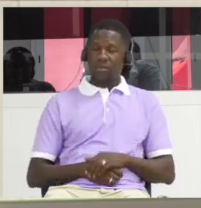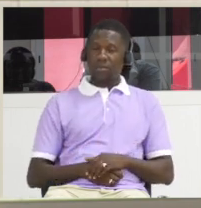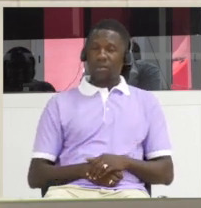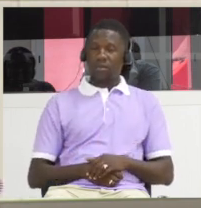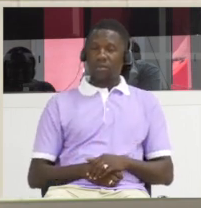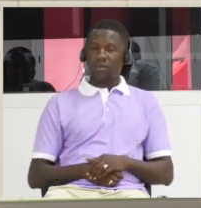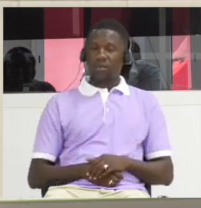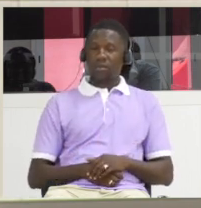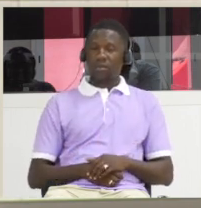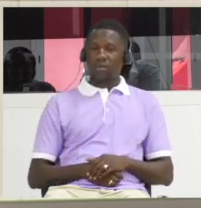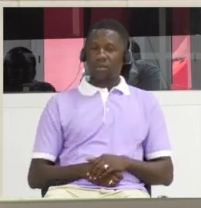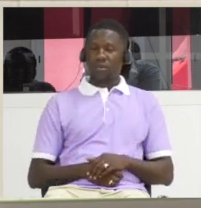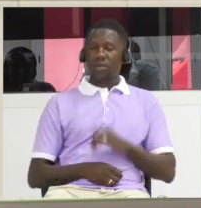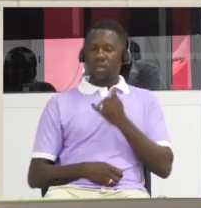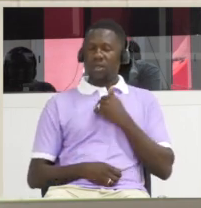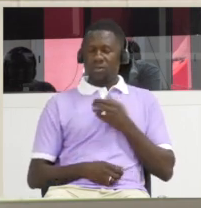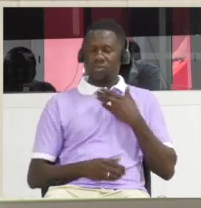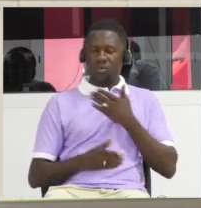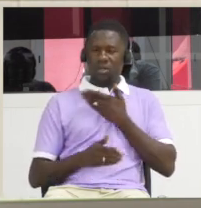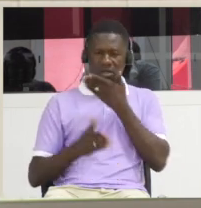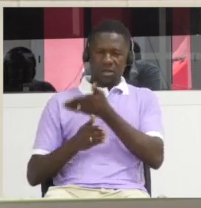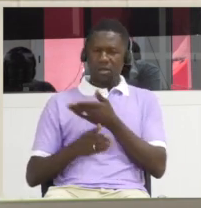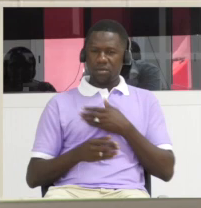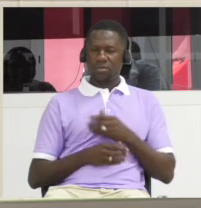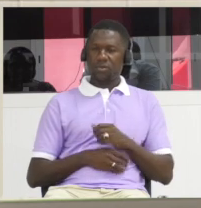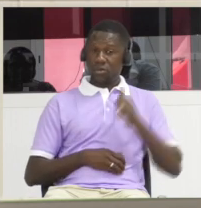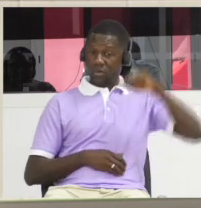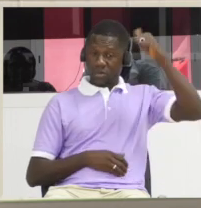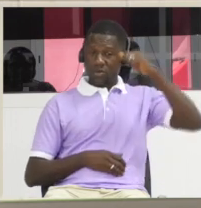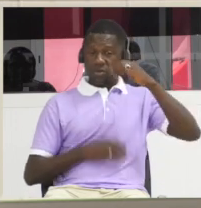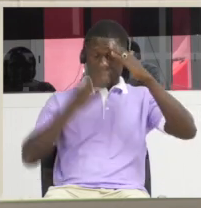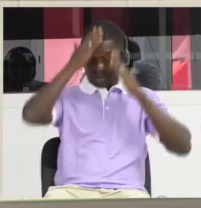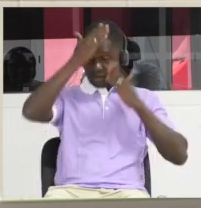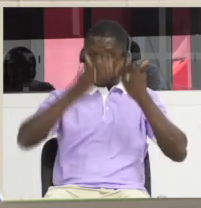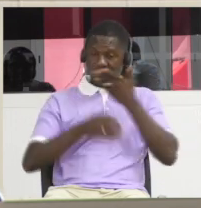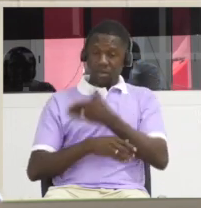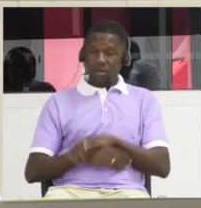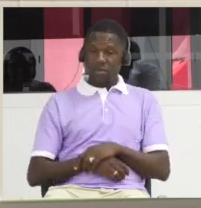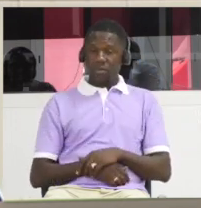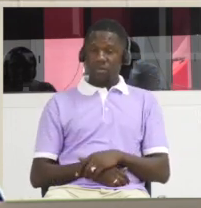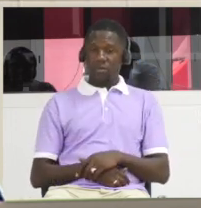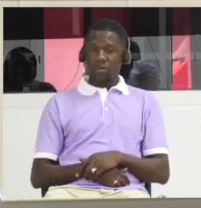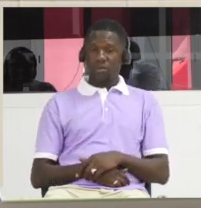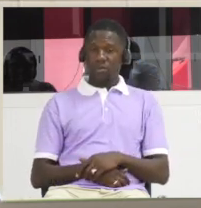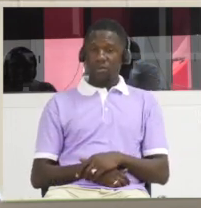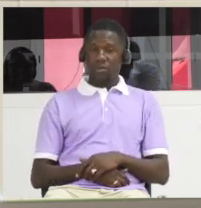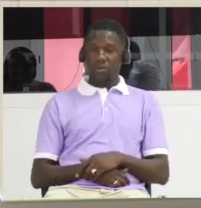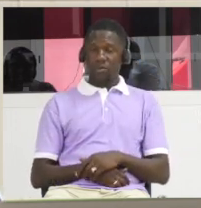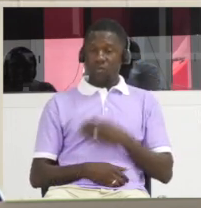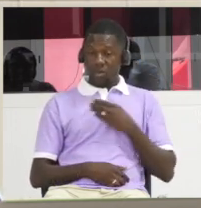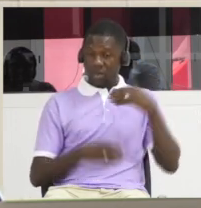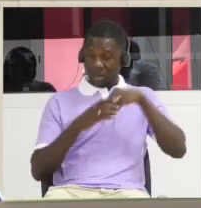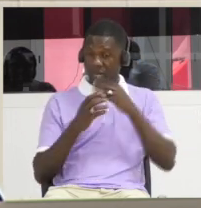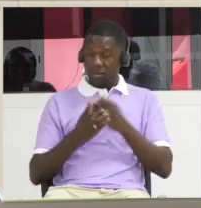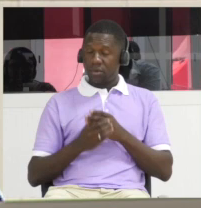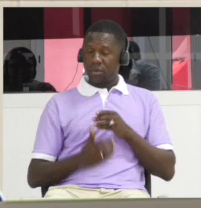you know. Were they under custody or were they working? No. This were part of the coupists, you